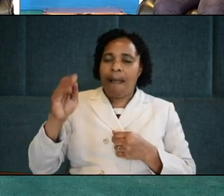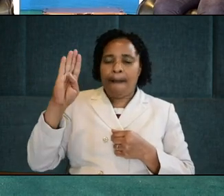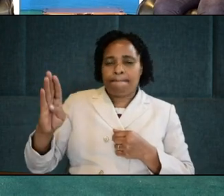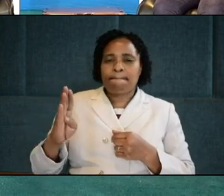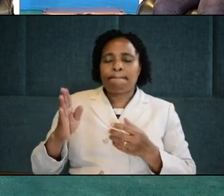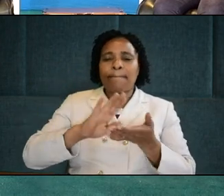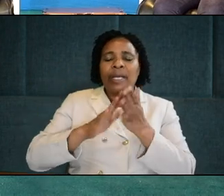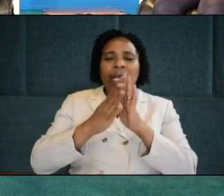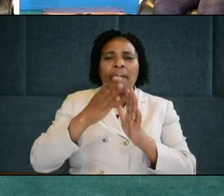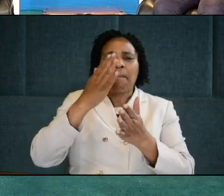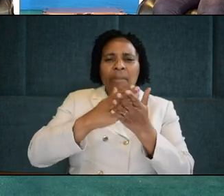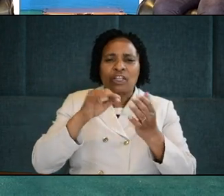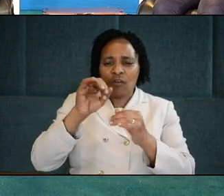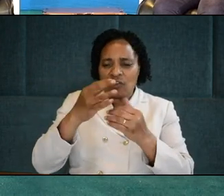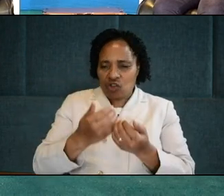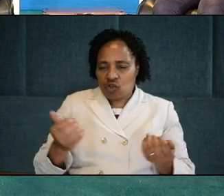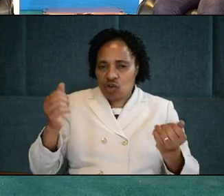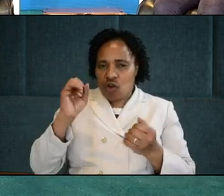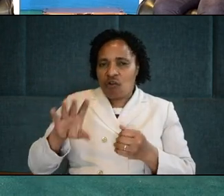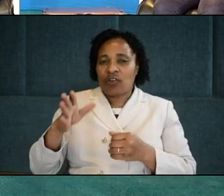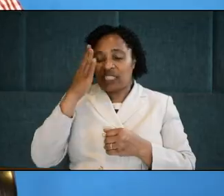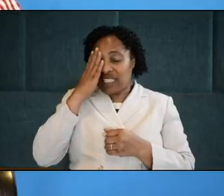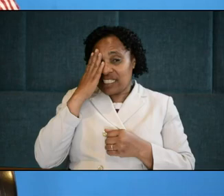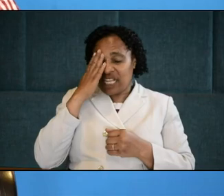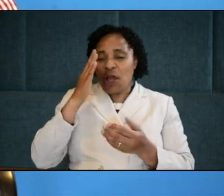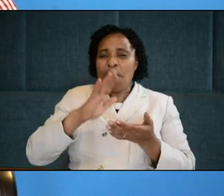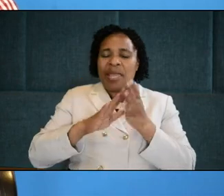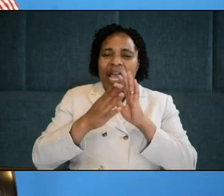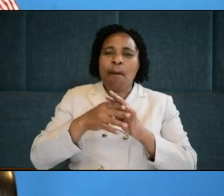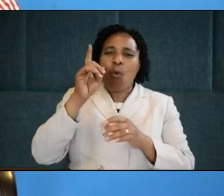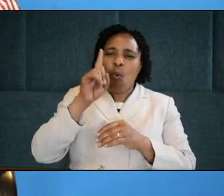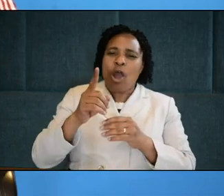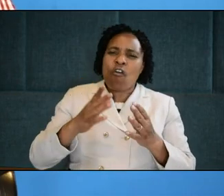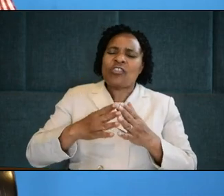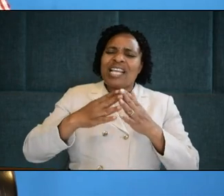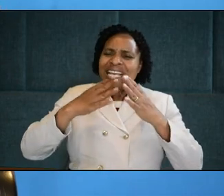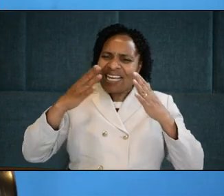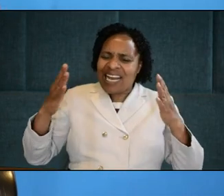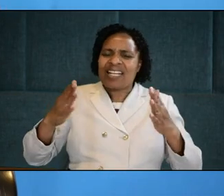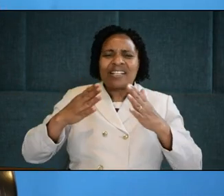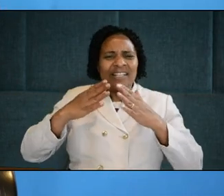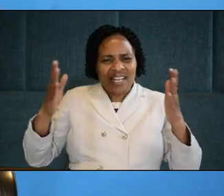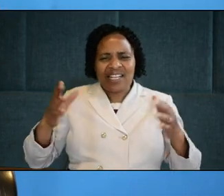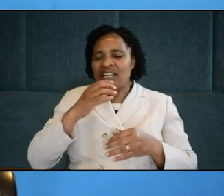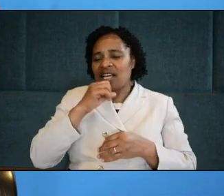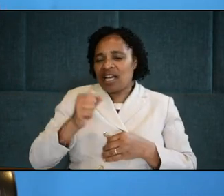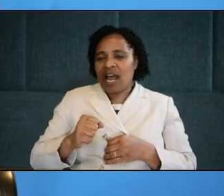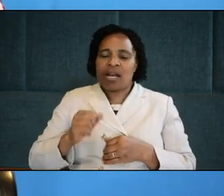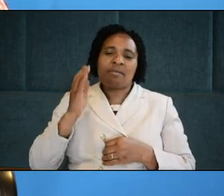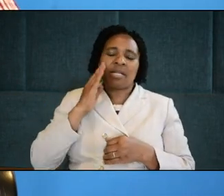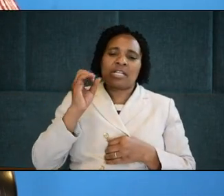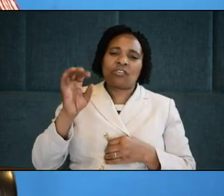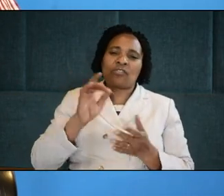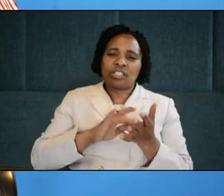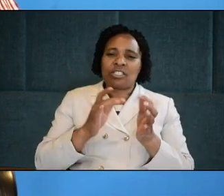of Israel, and later went on to become one of the great, great, great grandmothers of Jesus. It actually shows us